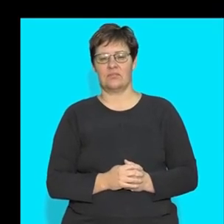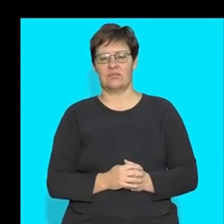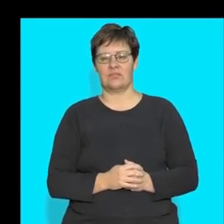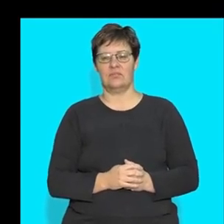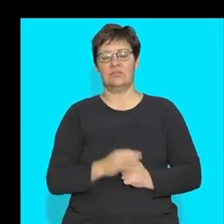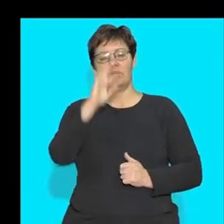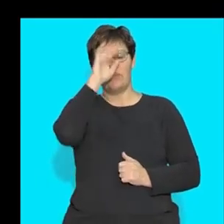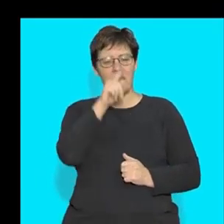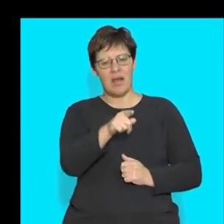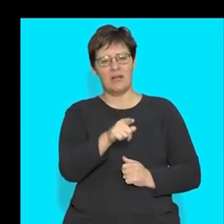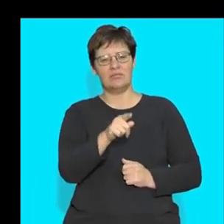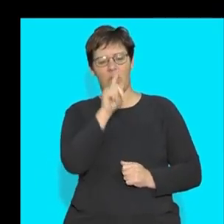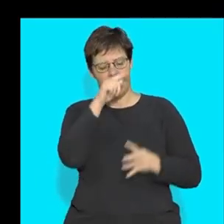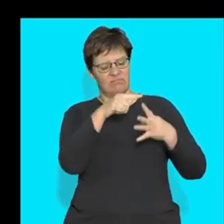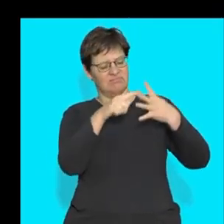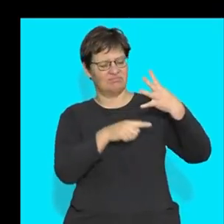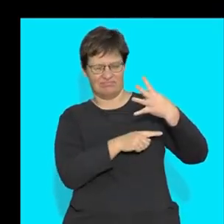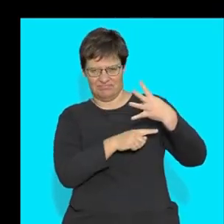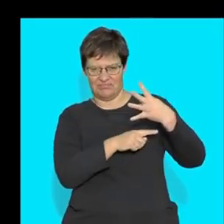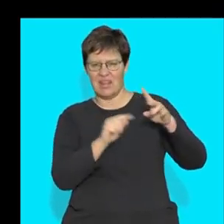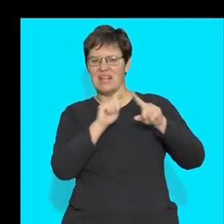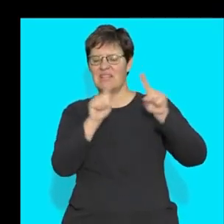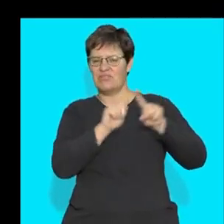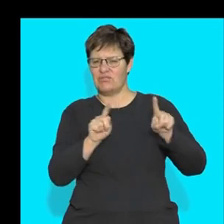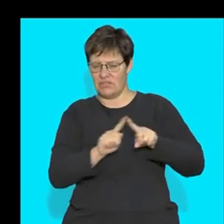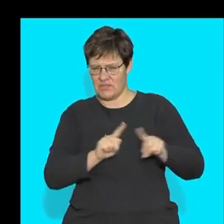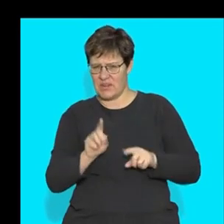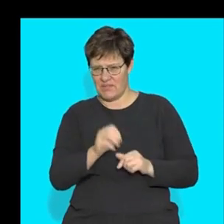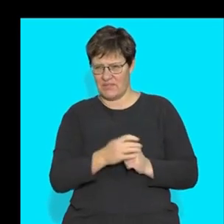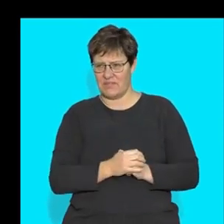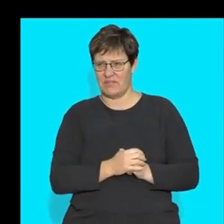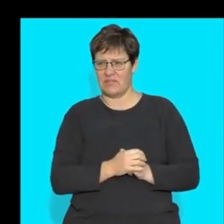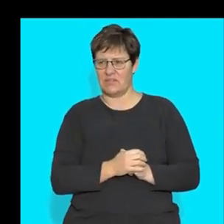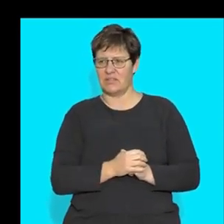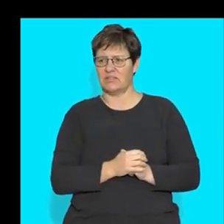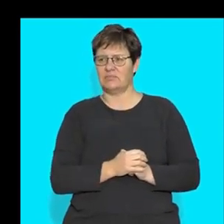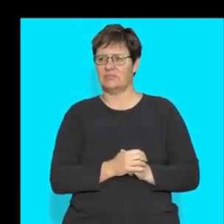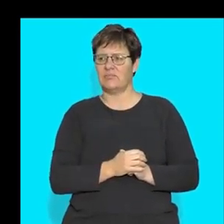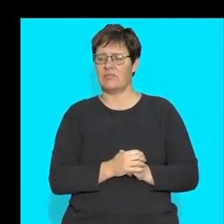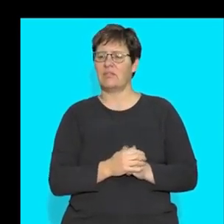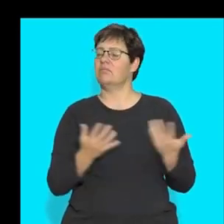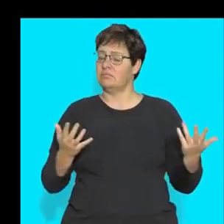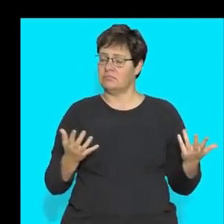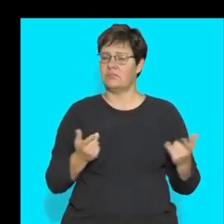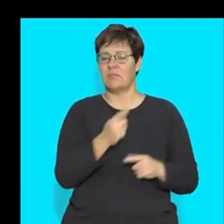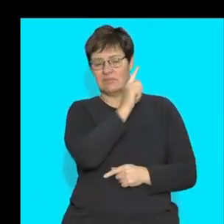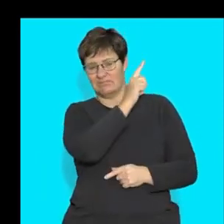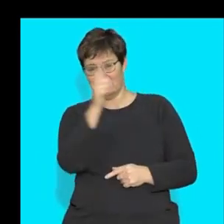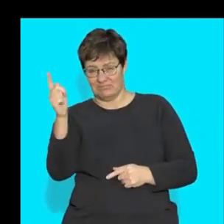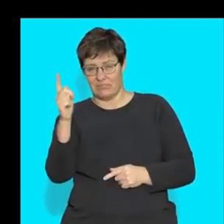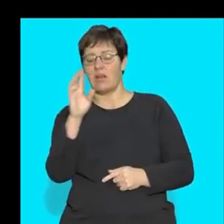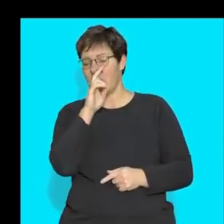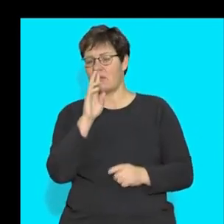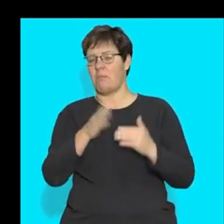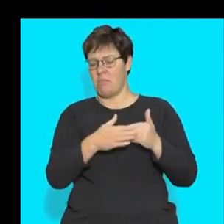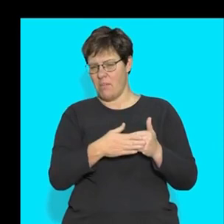So remember that when we look at functions, we have different types of functions, mainly four, although there are more that we